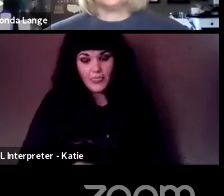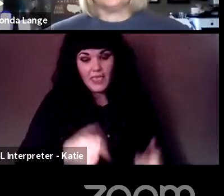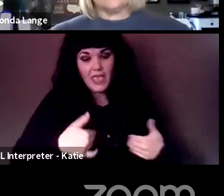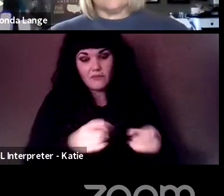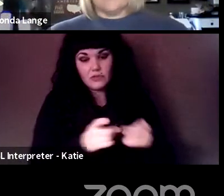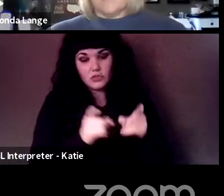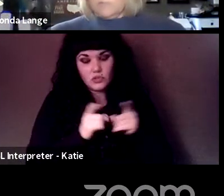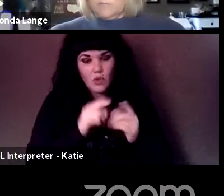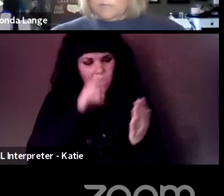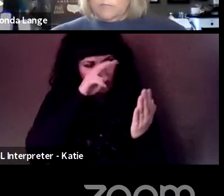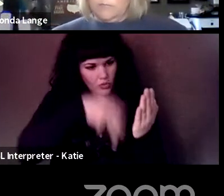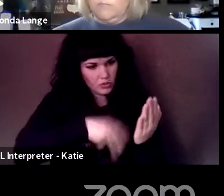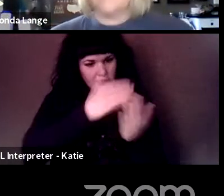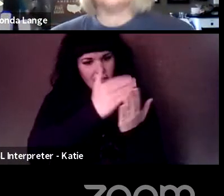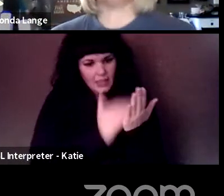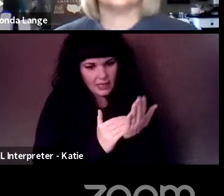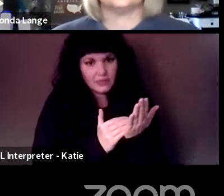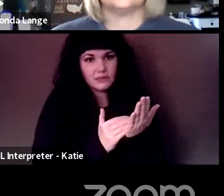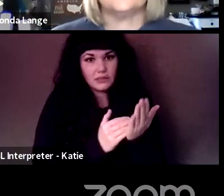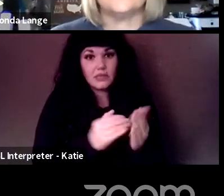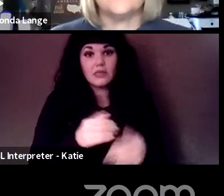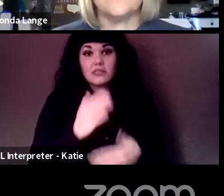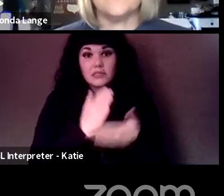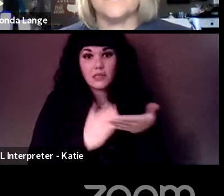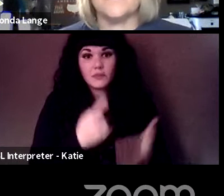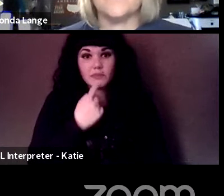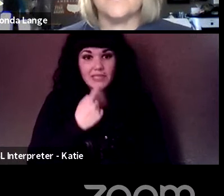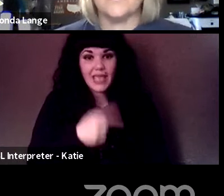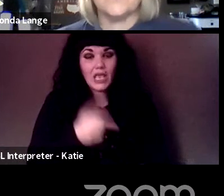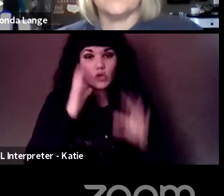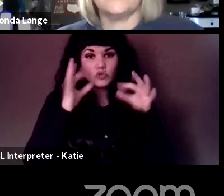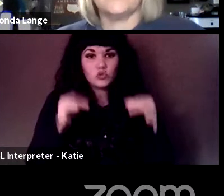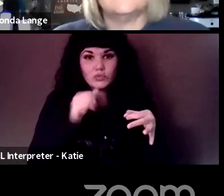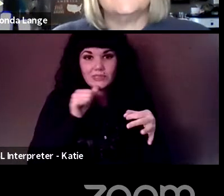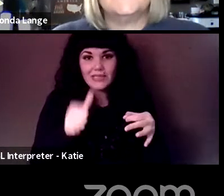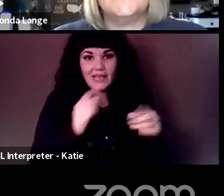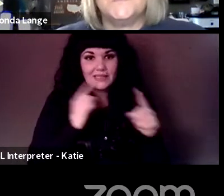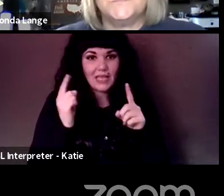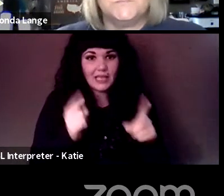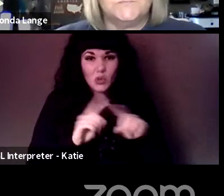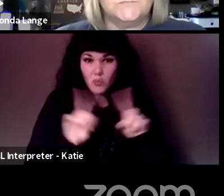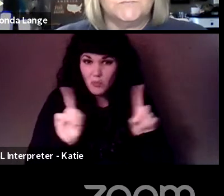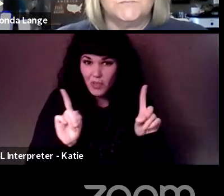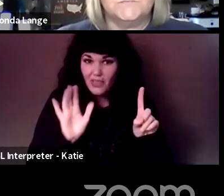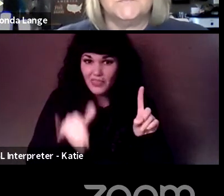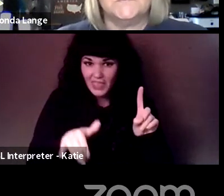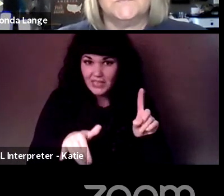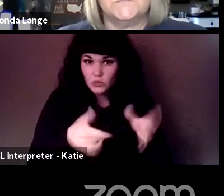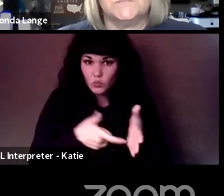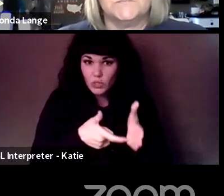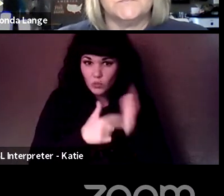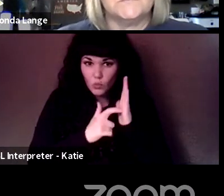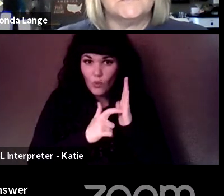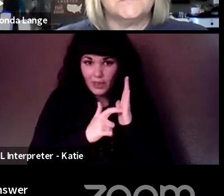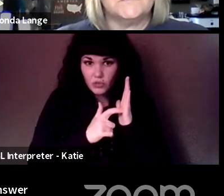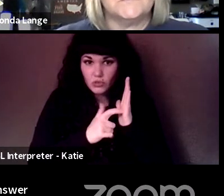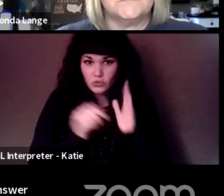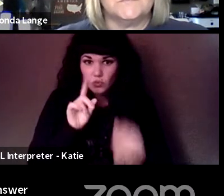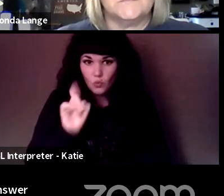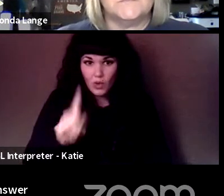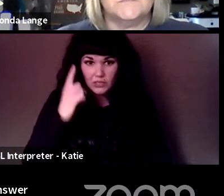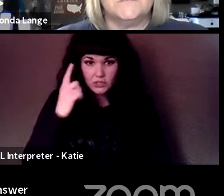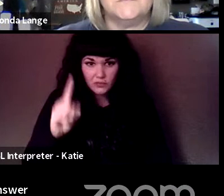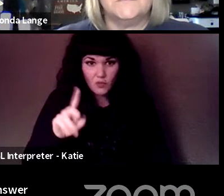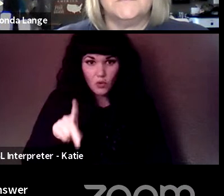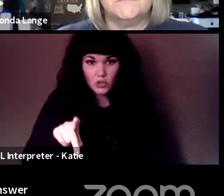just randomly looked at them, and some of them say choose not to answer when it's a required question for your conflict of interest. I think